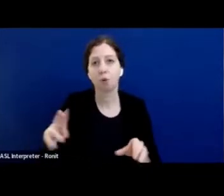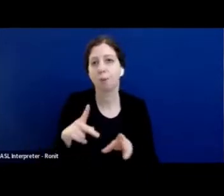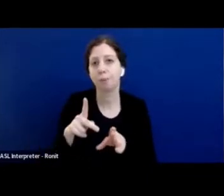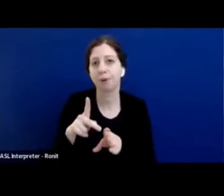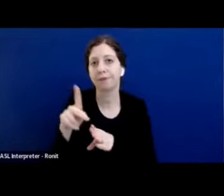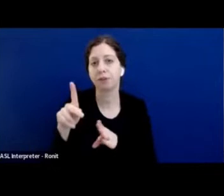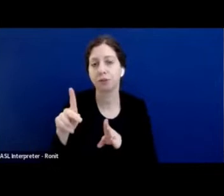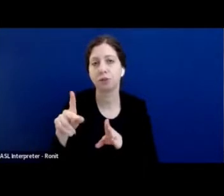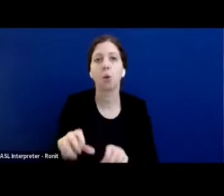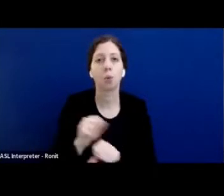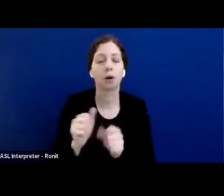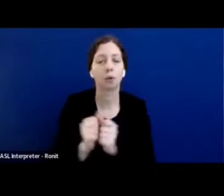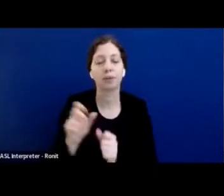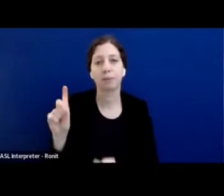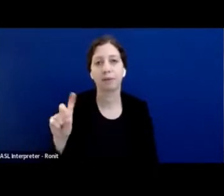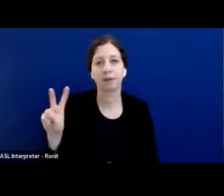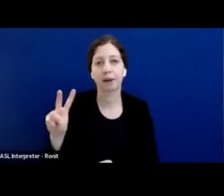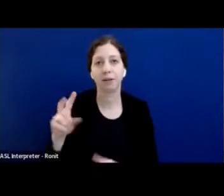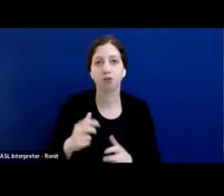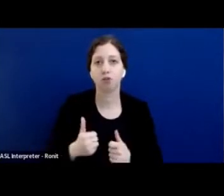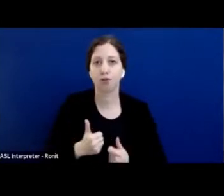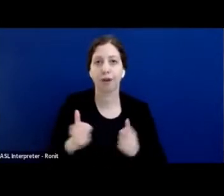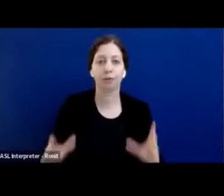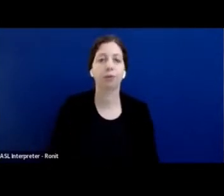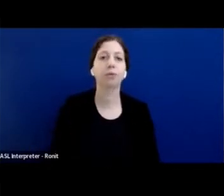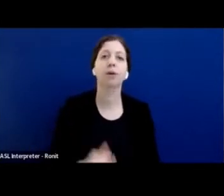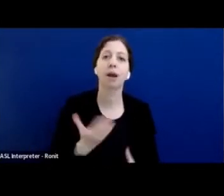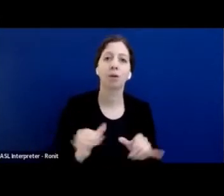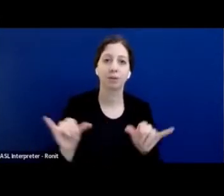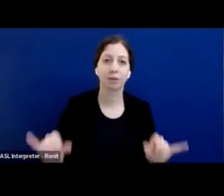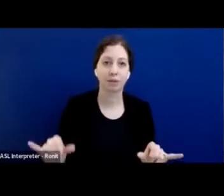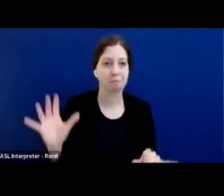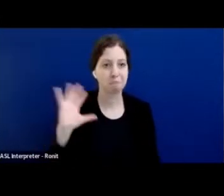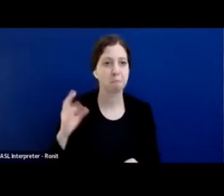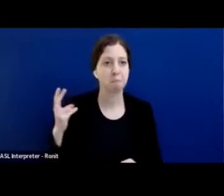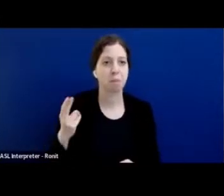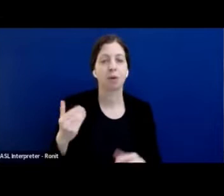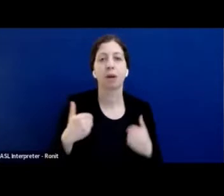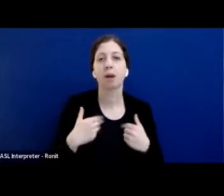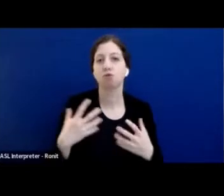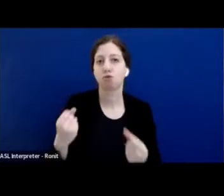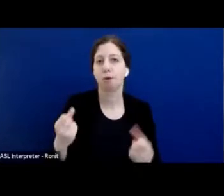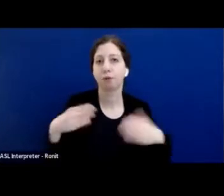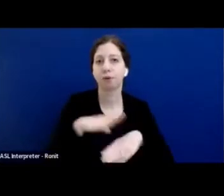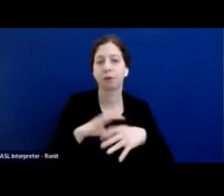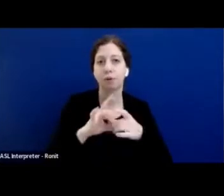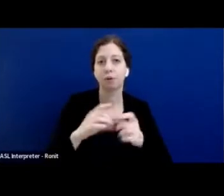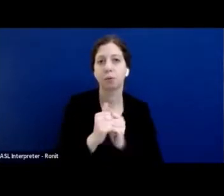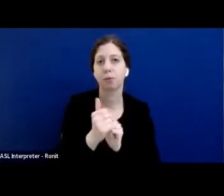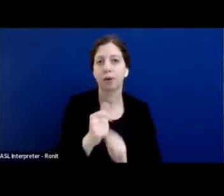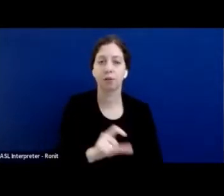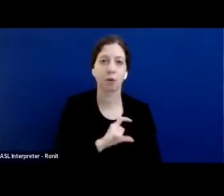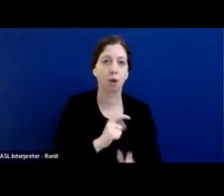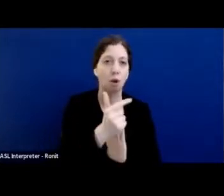with domestic violence survivors. In our system, we historically have had a very strong focus on relationships with law enforcement and